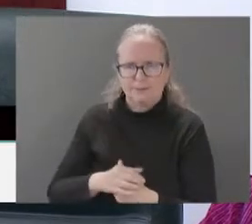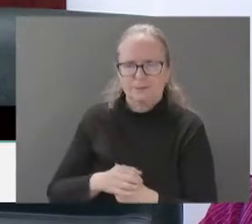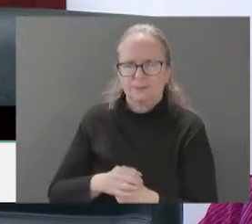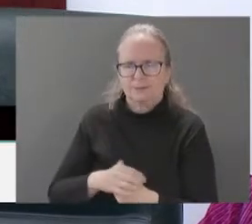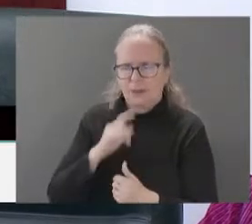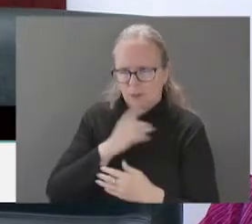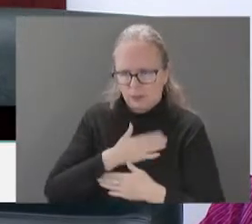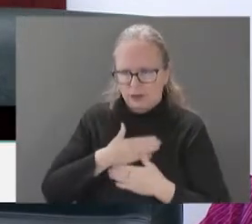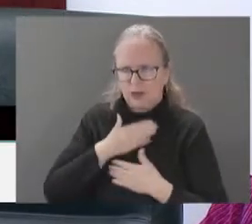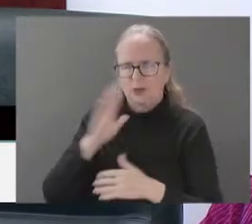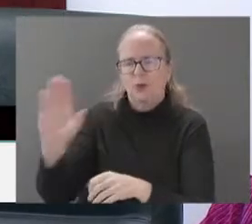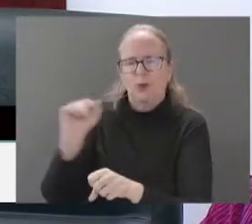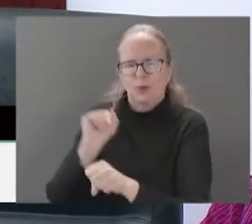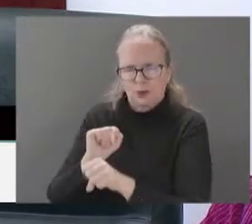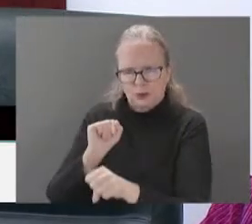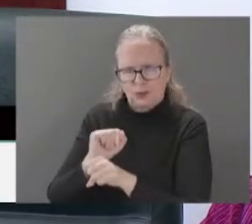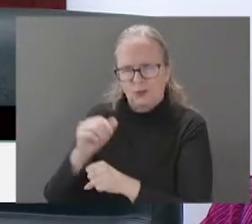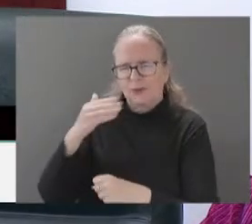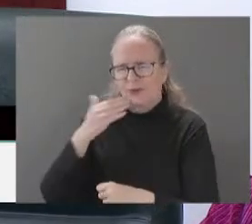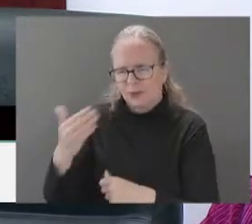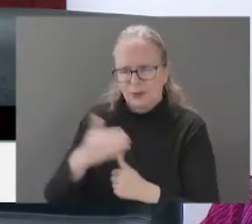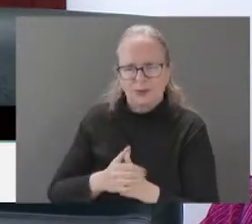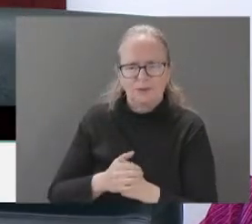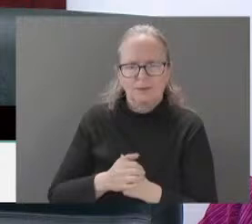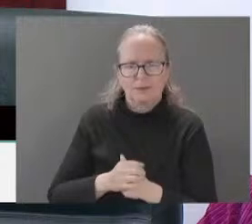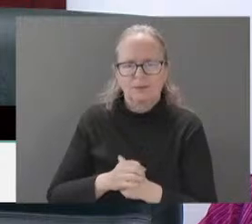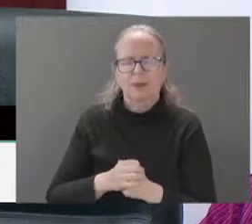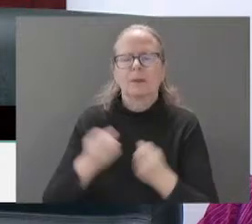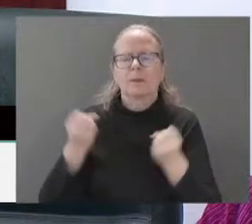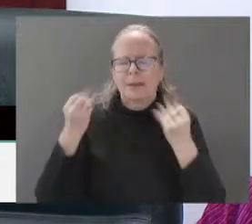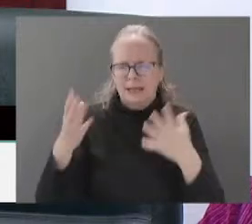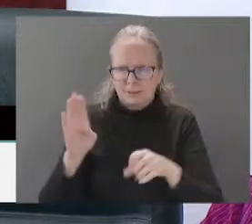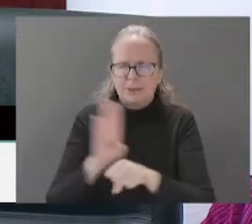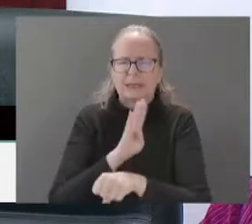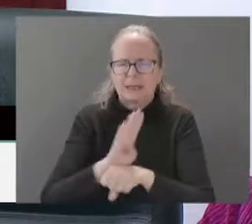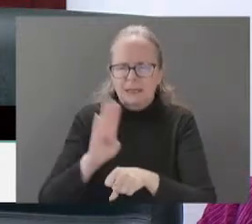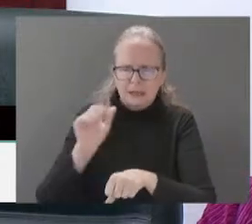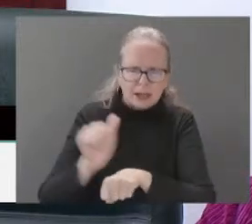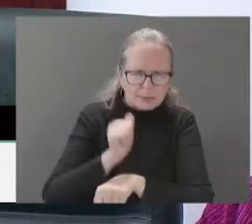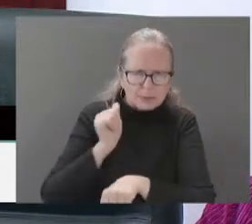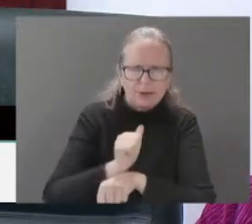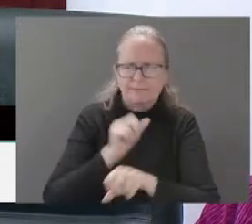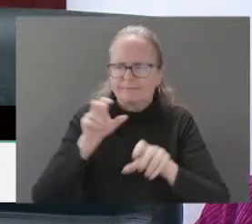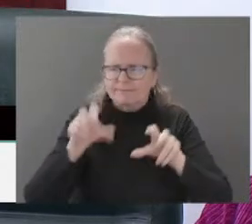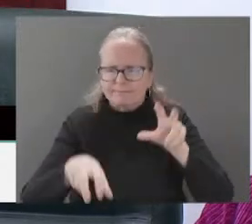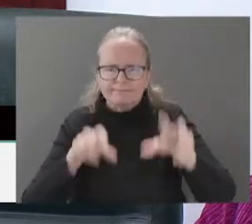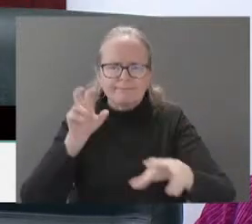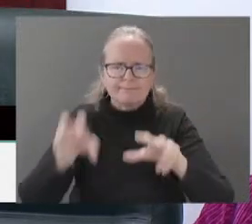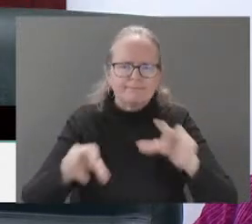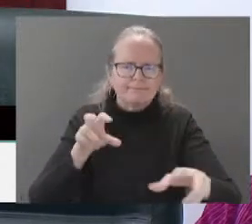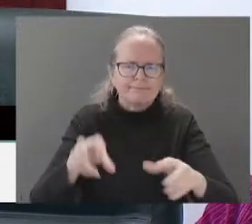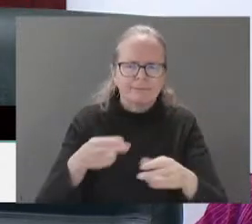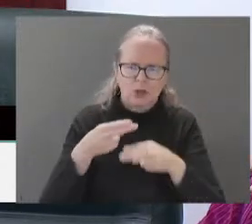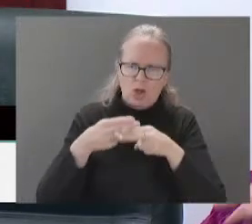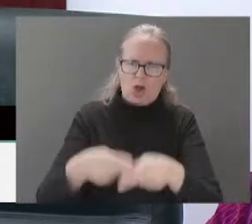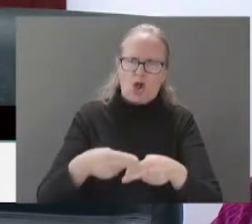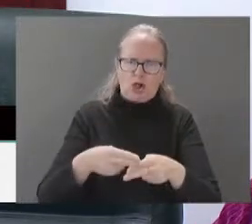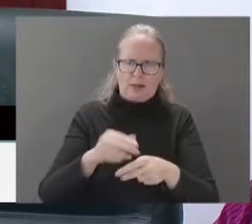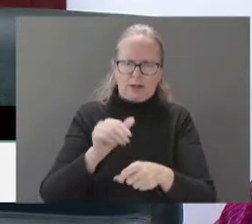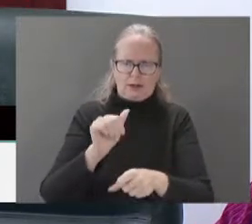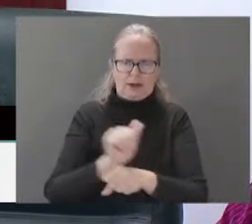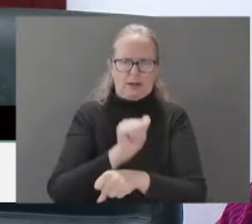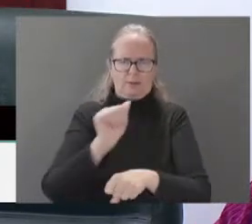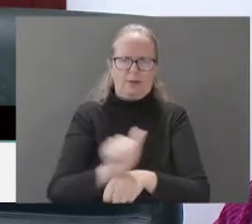businesses are choosing to invest here and call this amazing Province home and given that Alberta has seen significant population growth under this